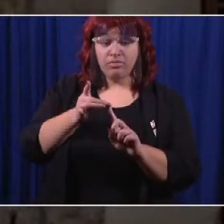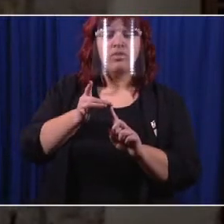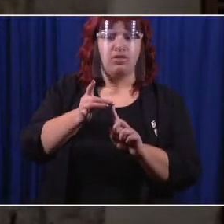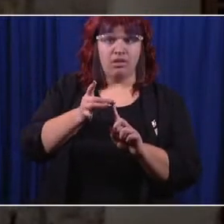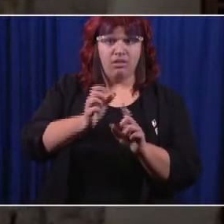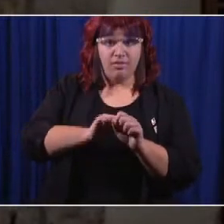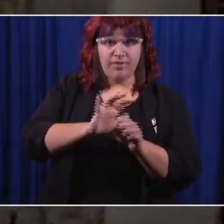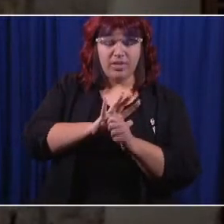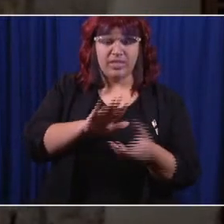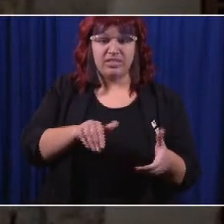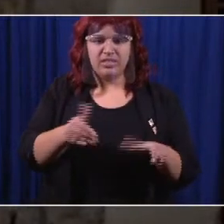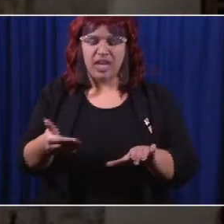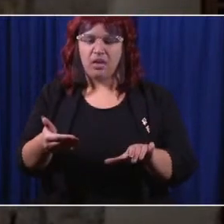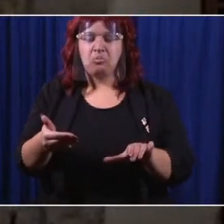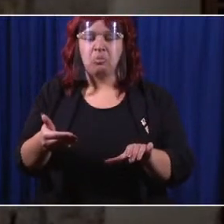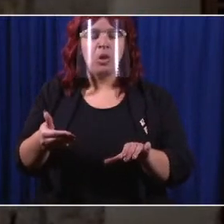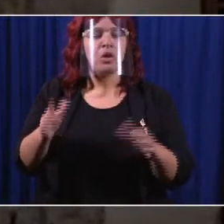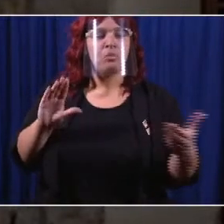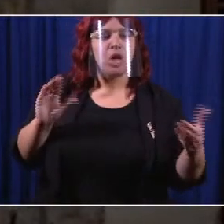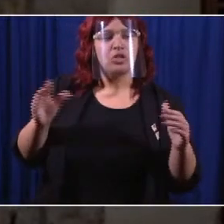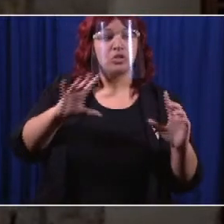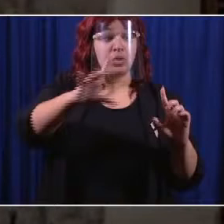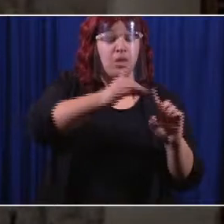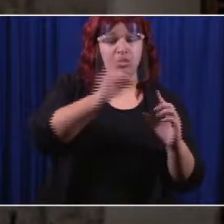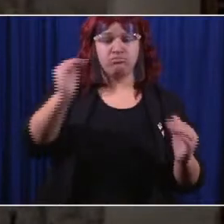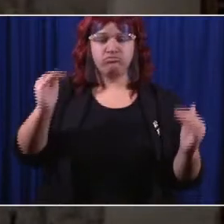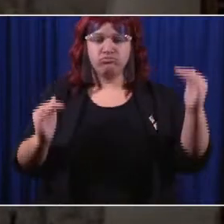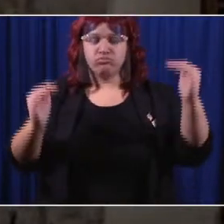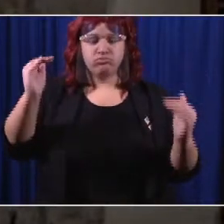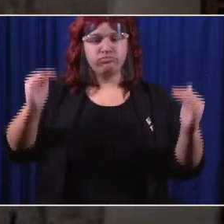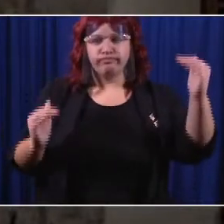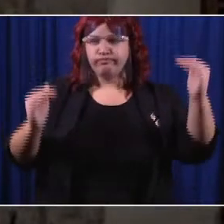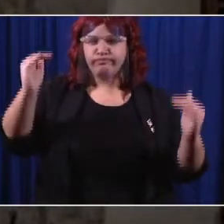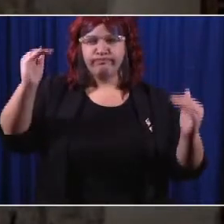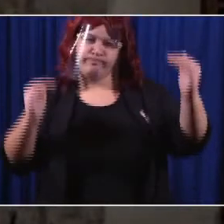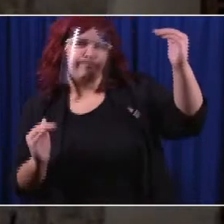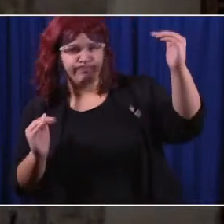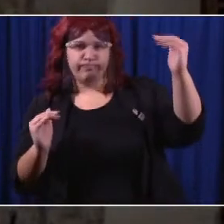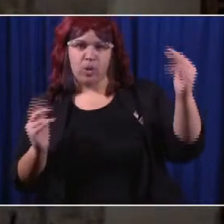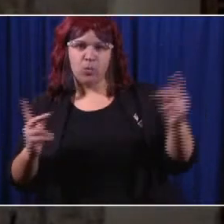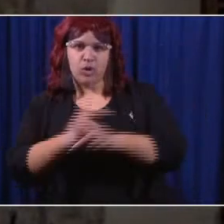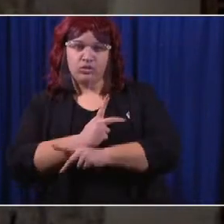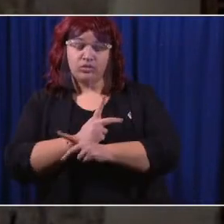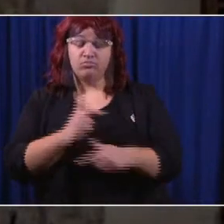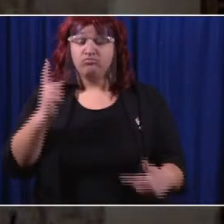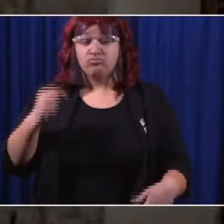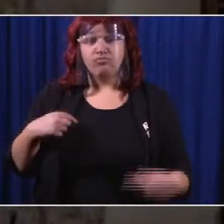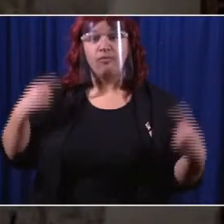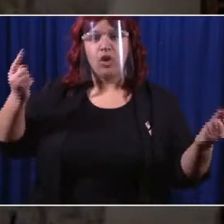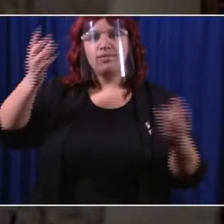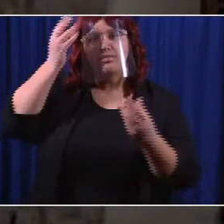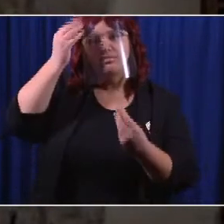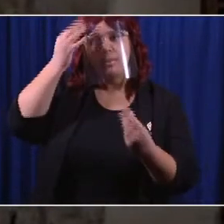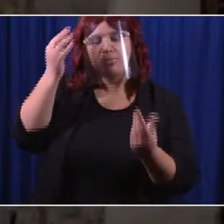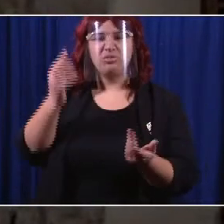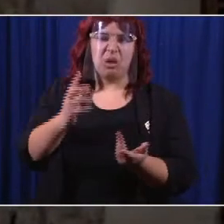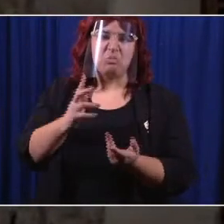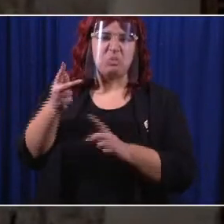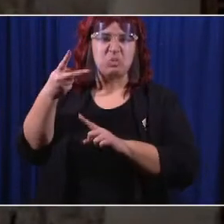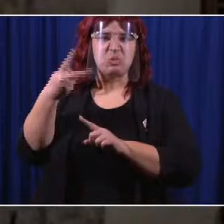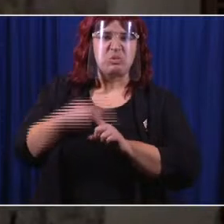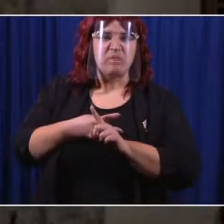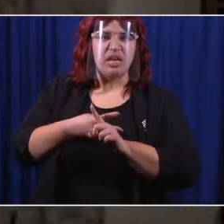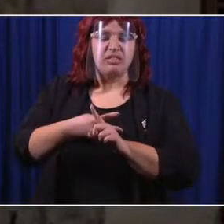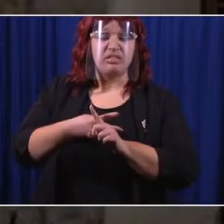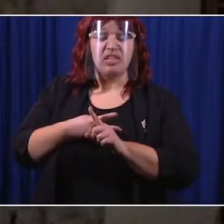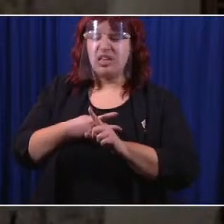surge now, to a certain extent, is about 2 months old, and yet we still have not seen a corresponding surge in deaths. Do